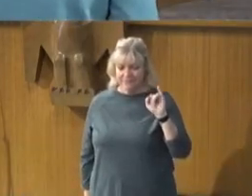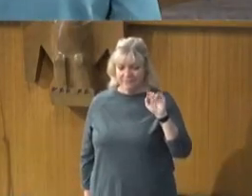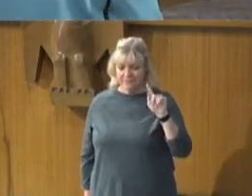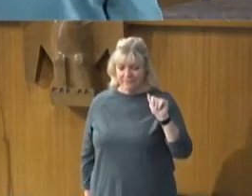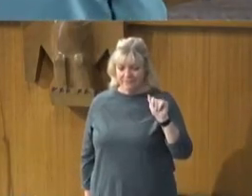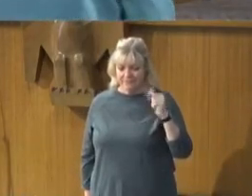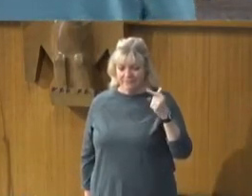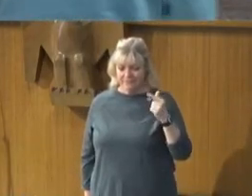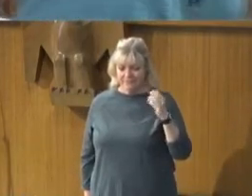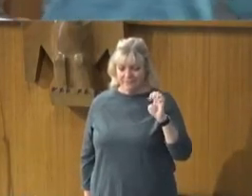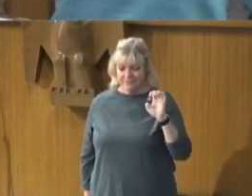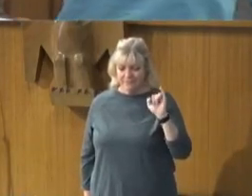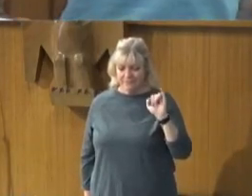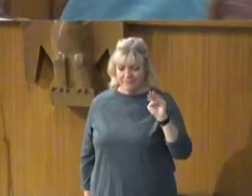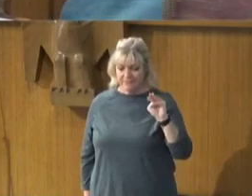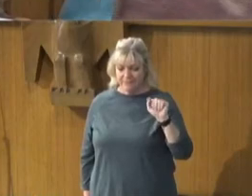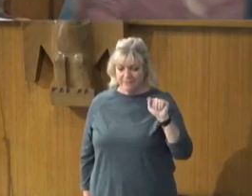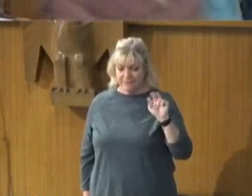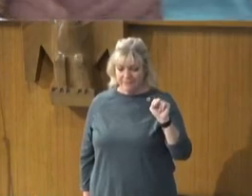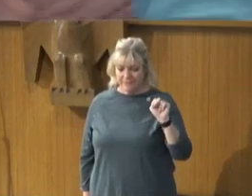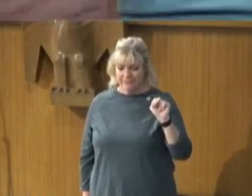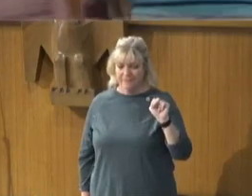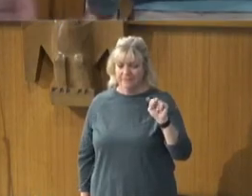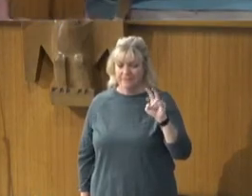Bernita Guyman.